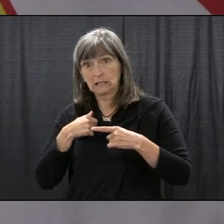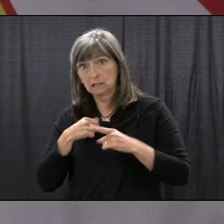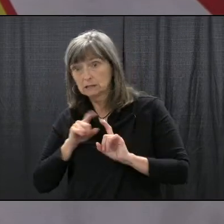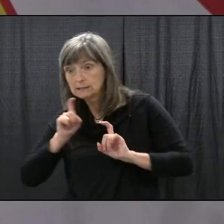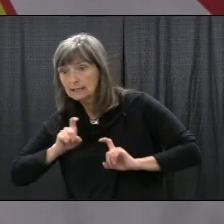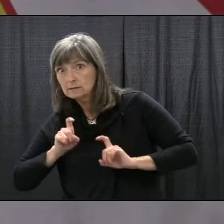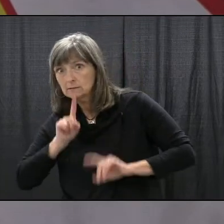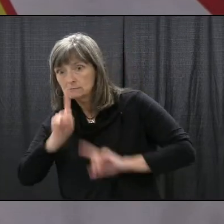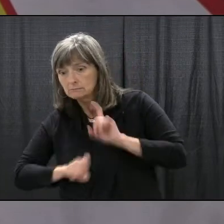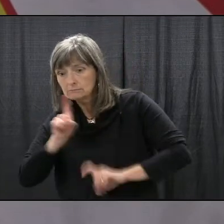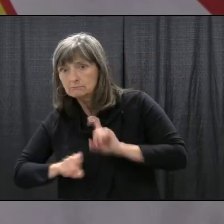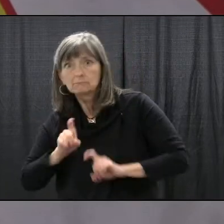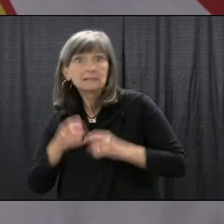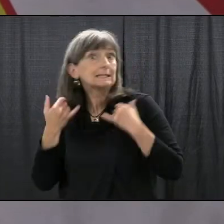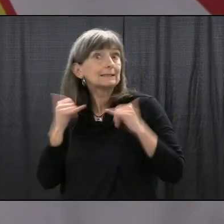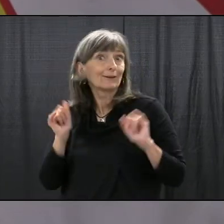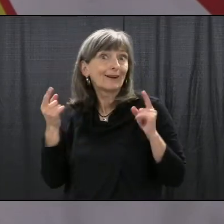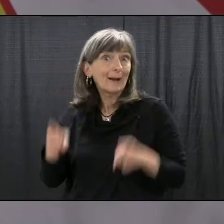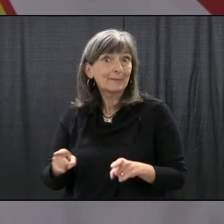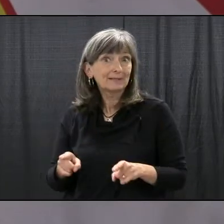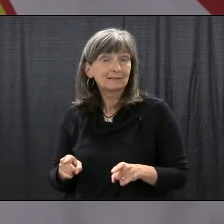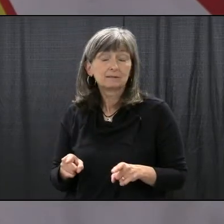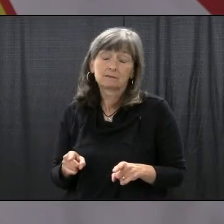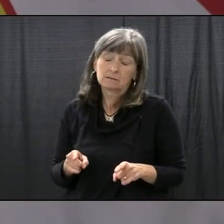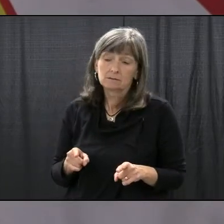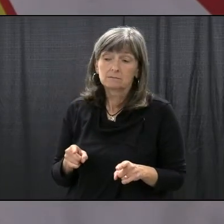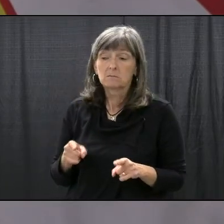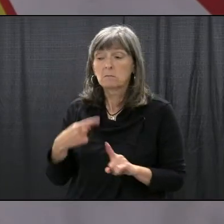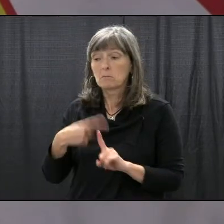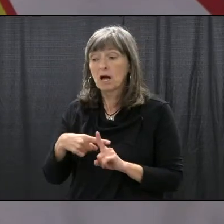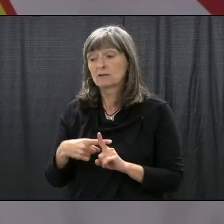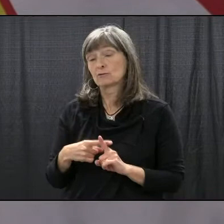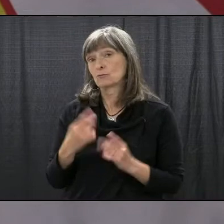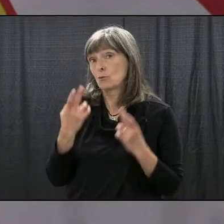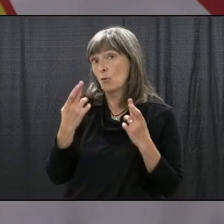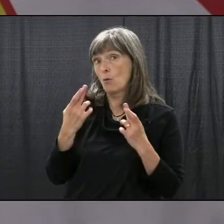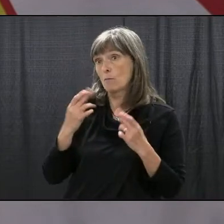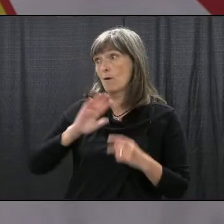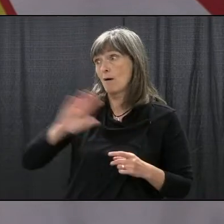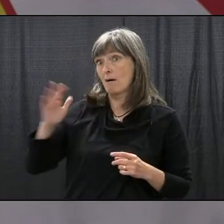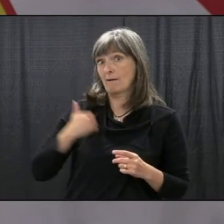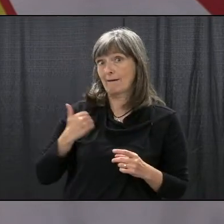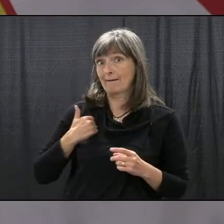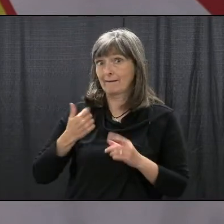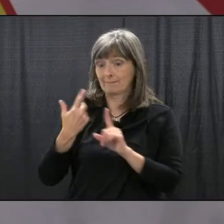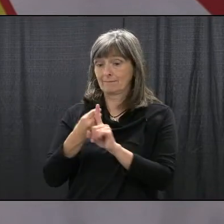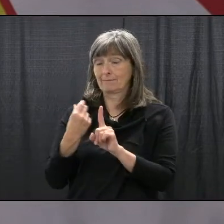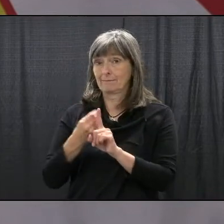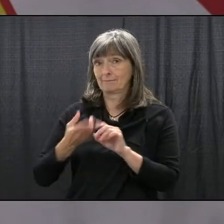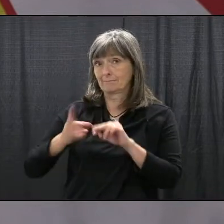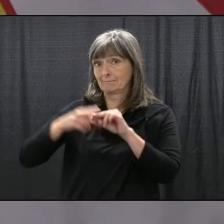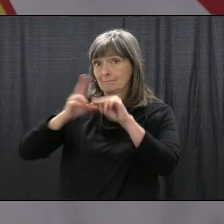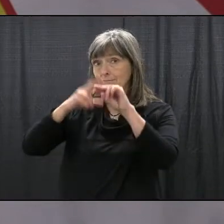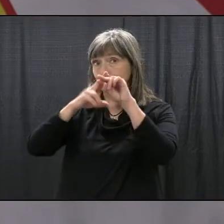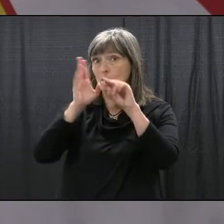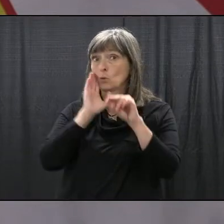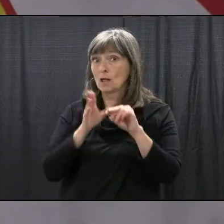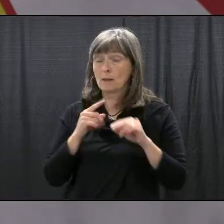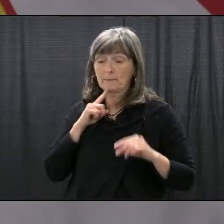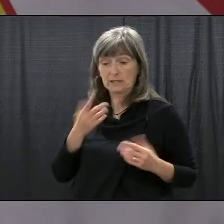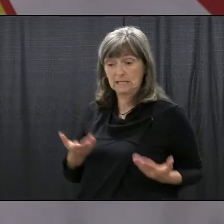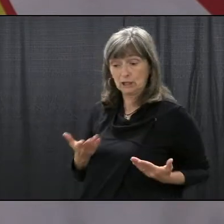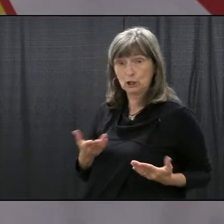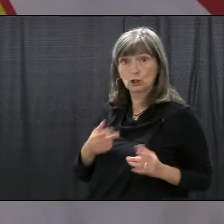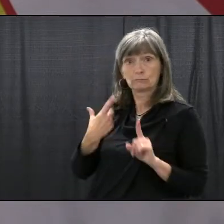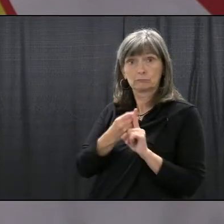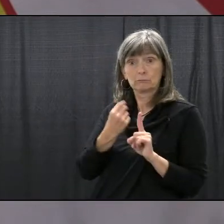encouraging vaccines, and hopefully that vaccination rates can continue to improve throughout the rest of the country. But it will certainly, as we see our rates increase,